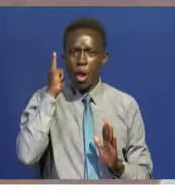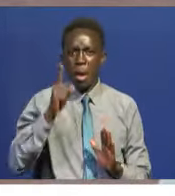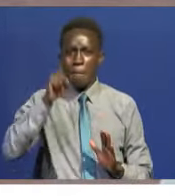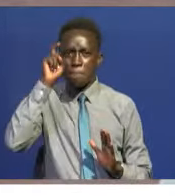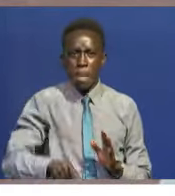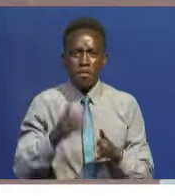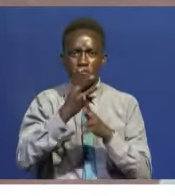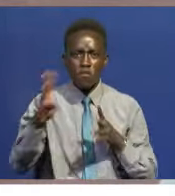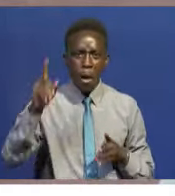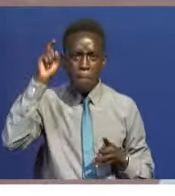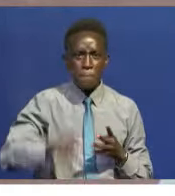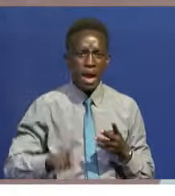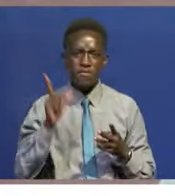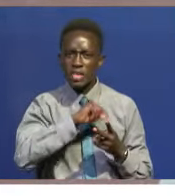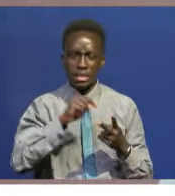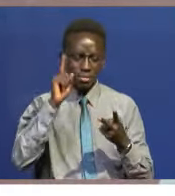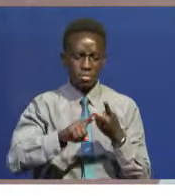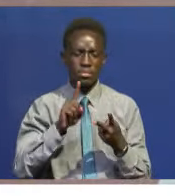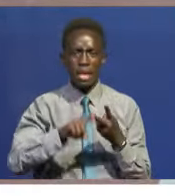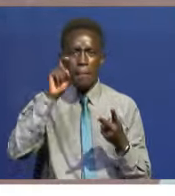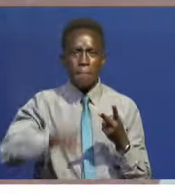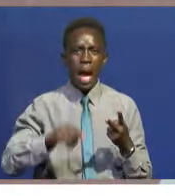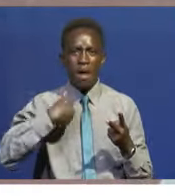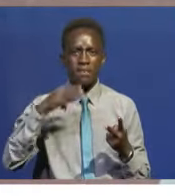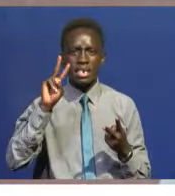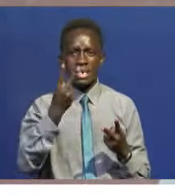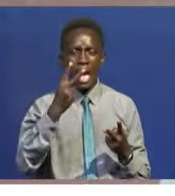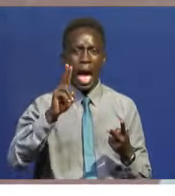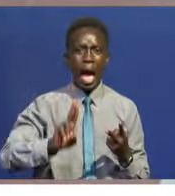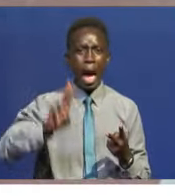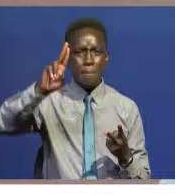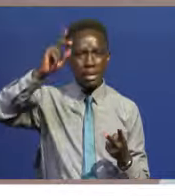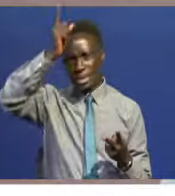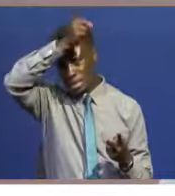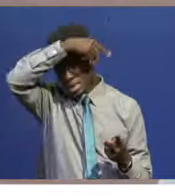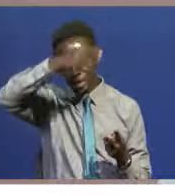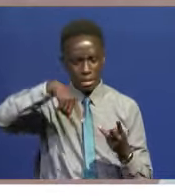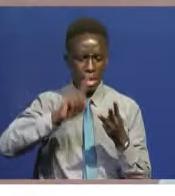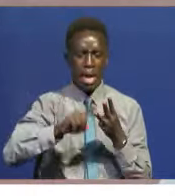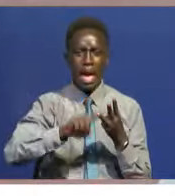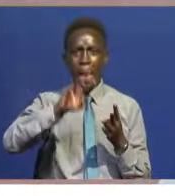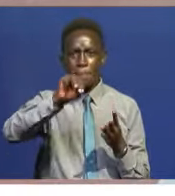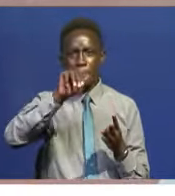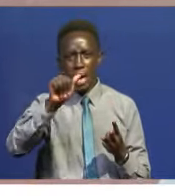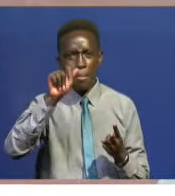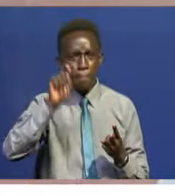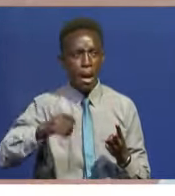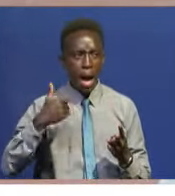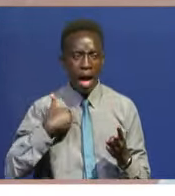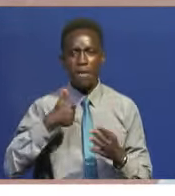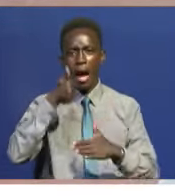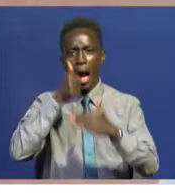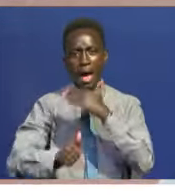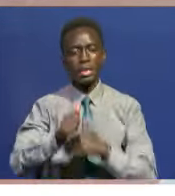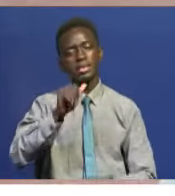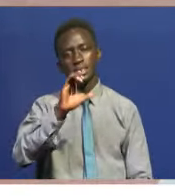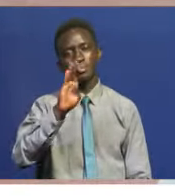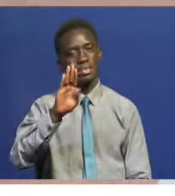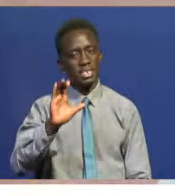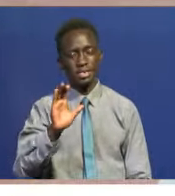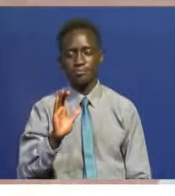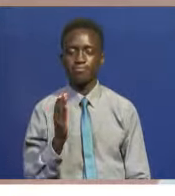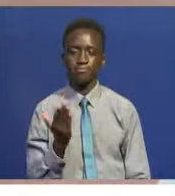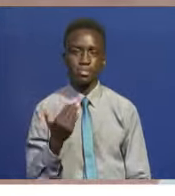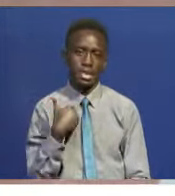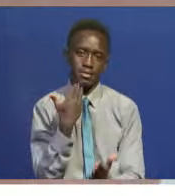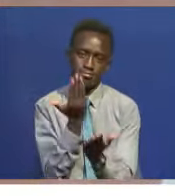form 4, ukue na second upper degree, ukue na masters, Your Excellency. Under CPC program, I want you to request